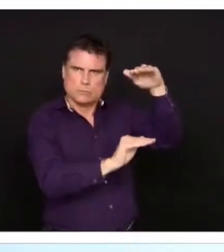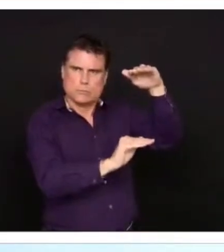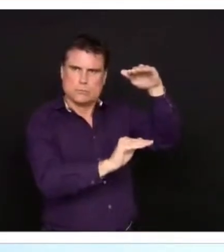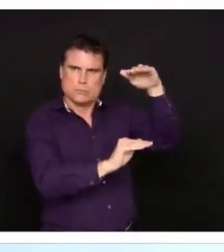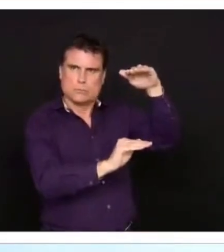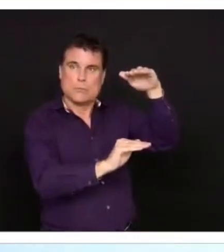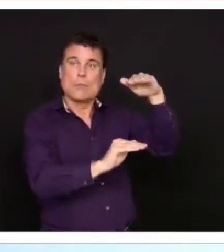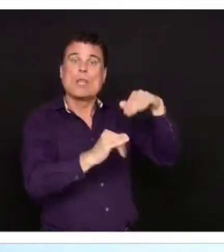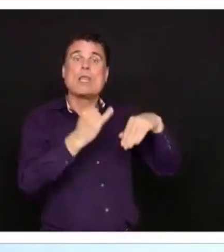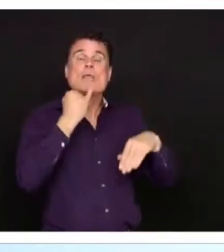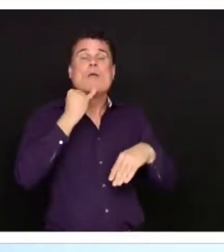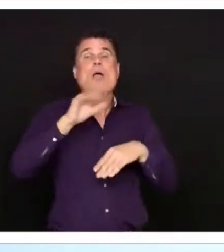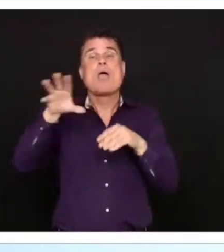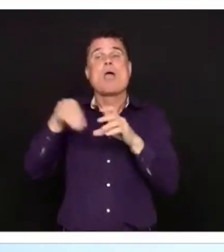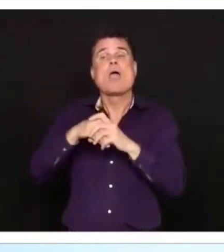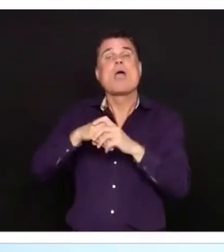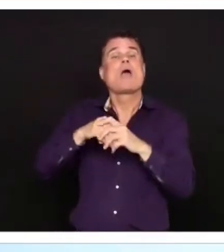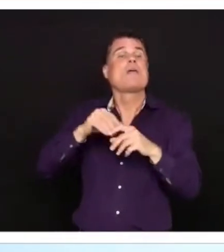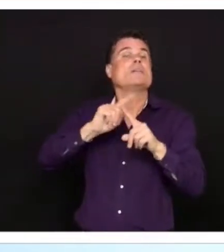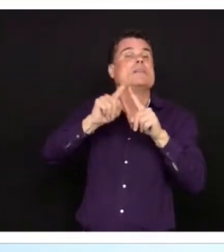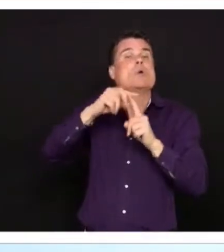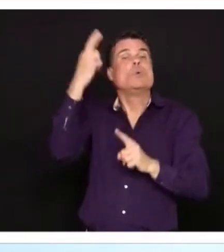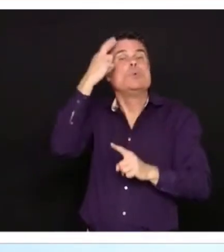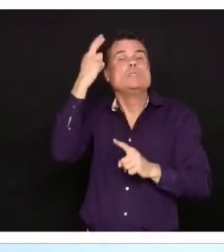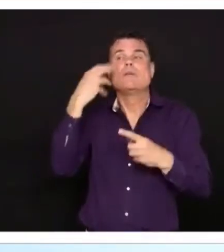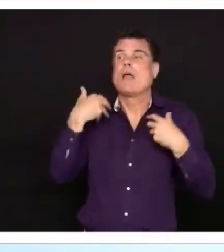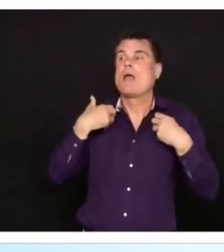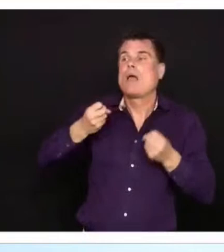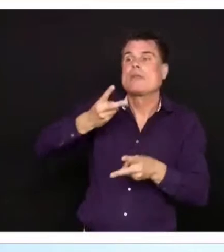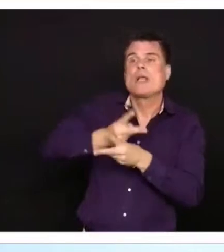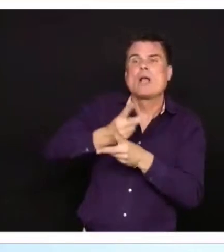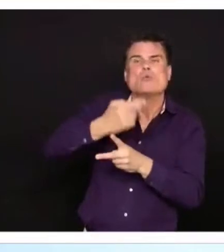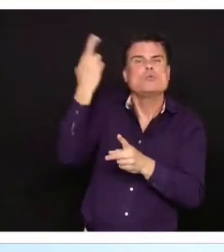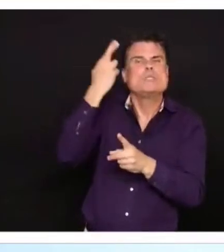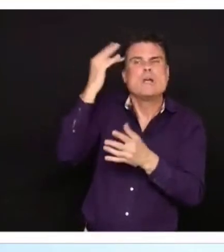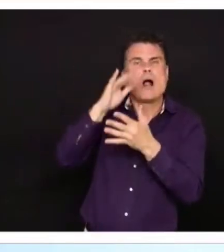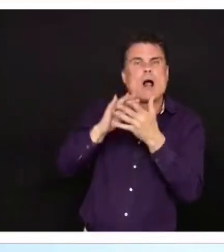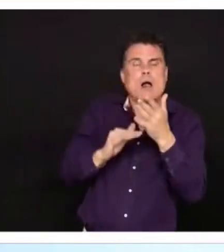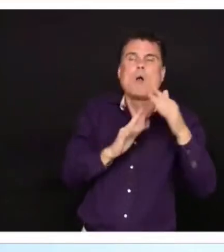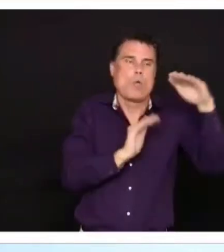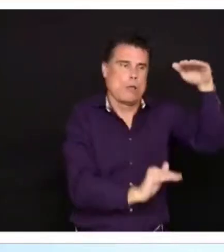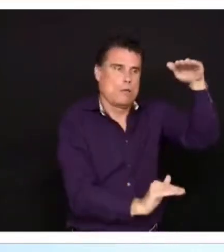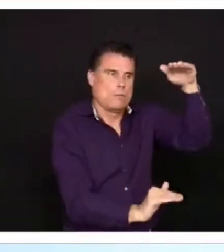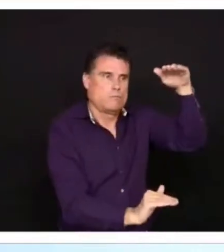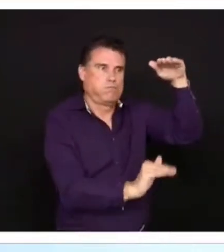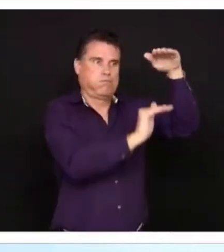Just to if we go back, if and when we go back to doing